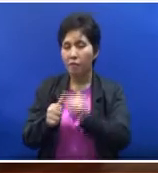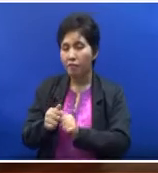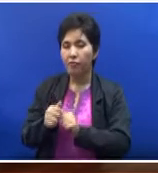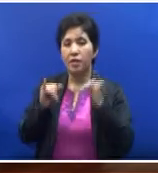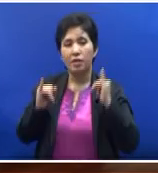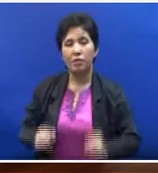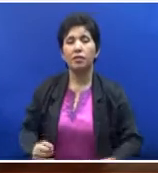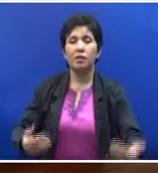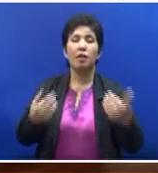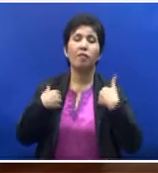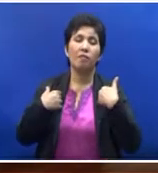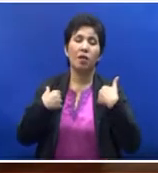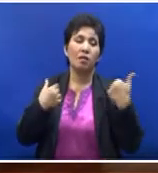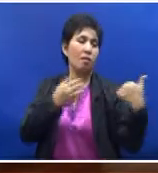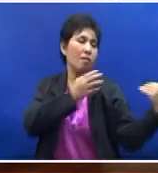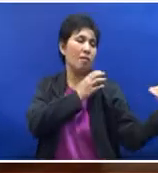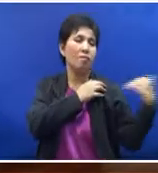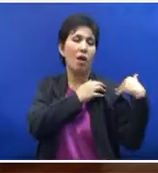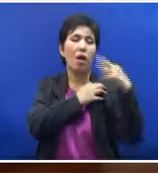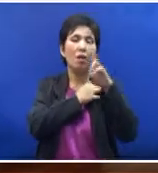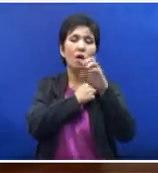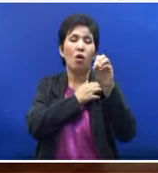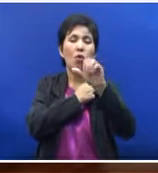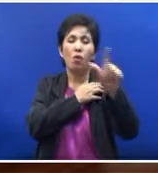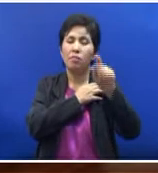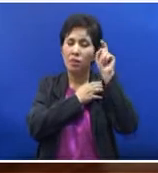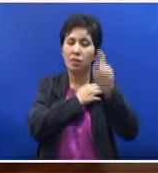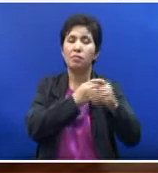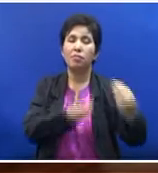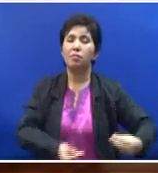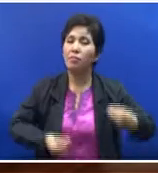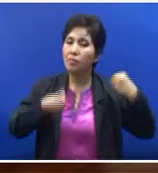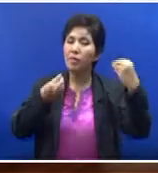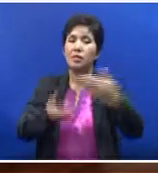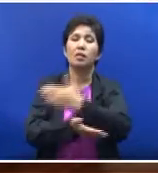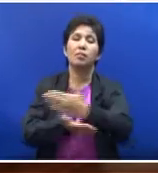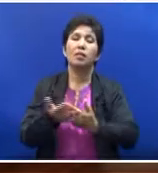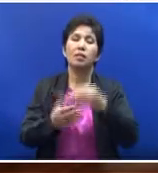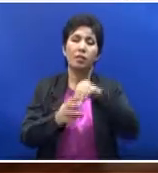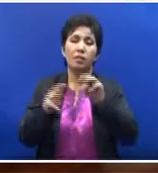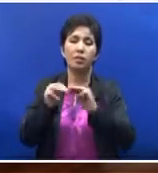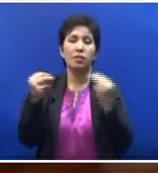own roles whereby they have to give contribution to the society.